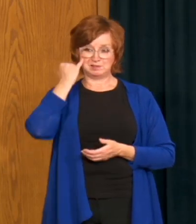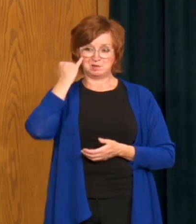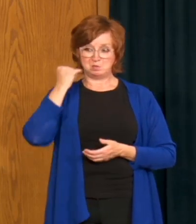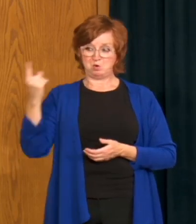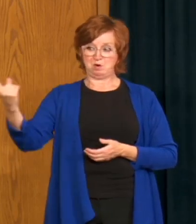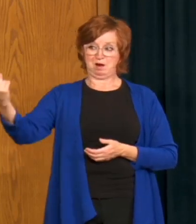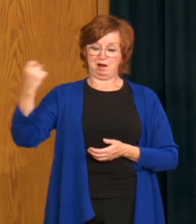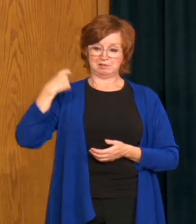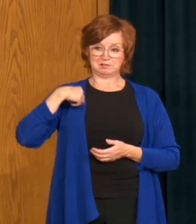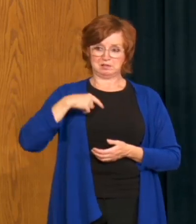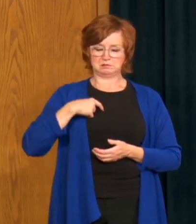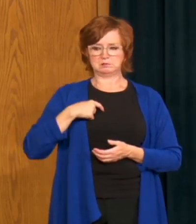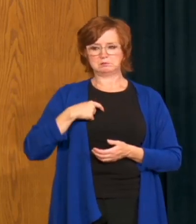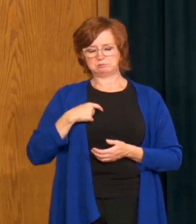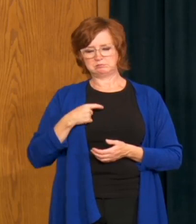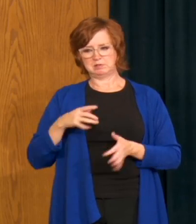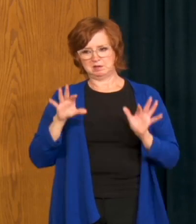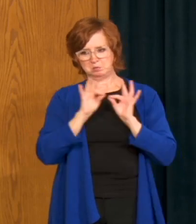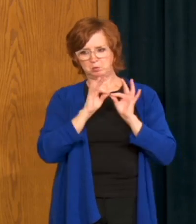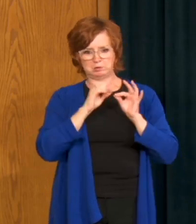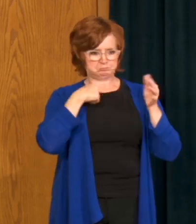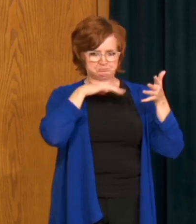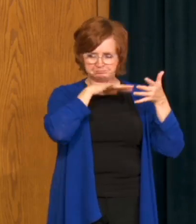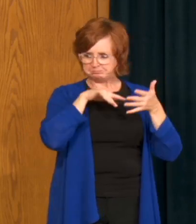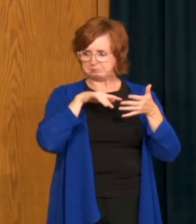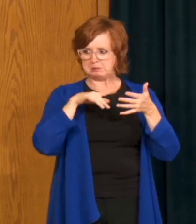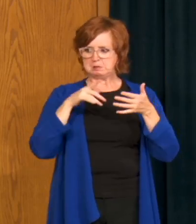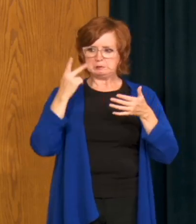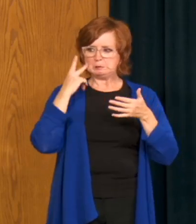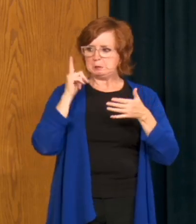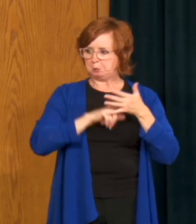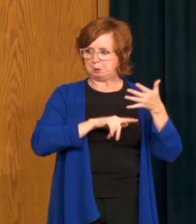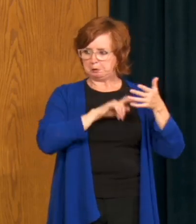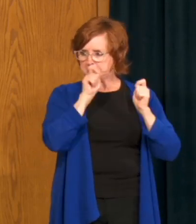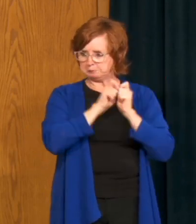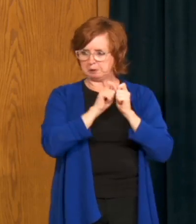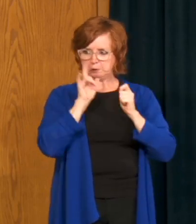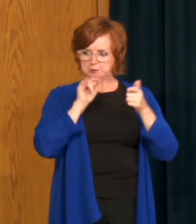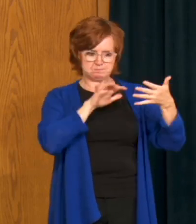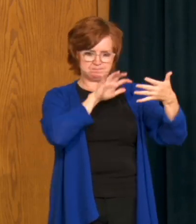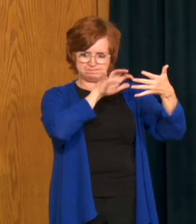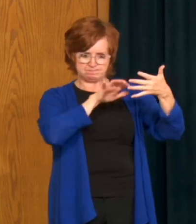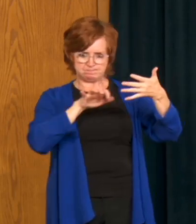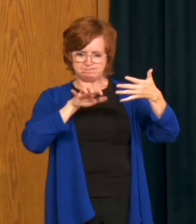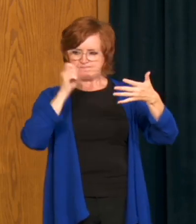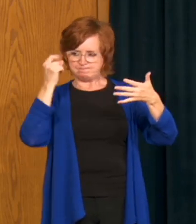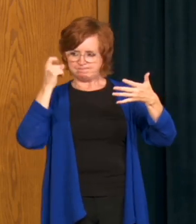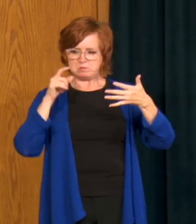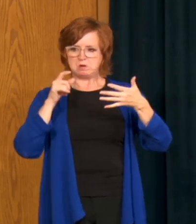into hypotheticals, but we'd have to look at what the parameters of that ask are and what the benefits of that ask might